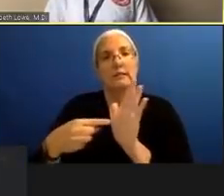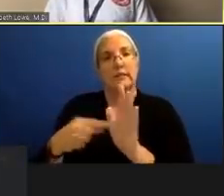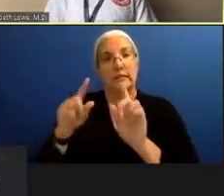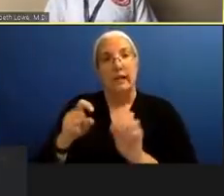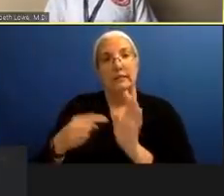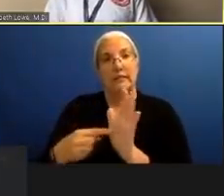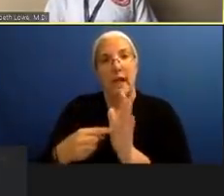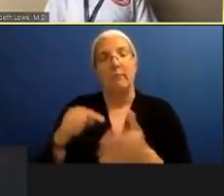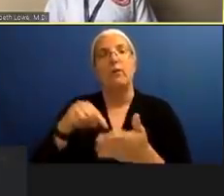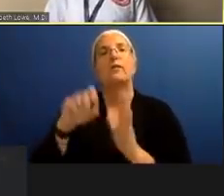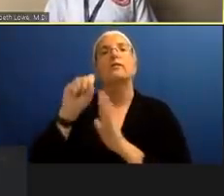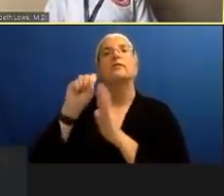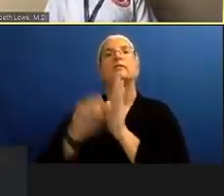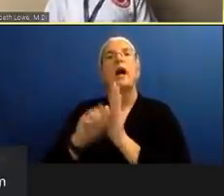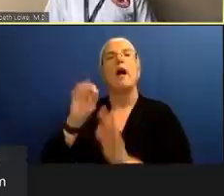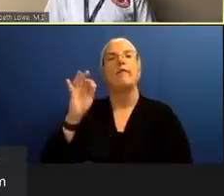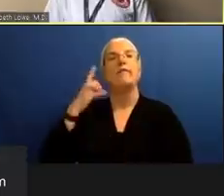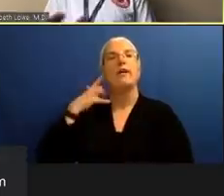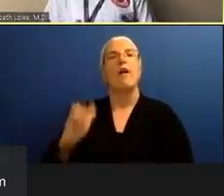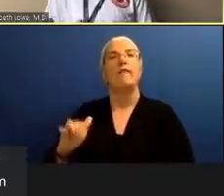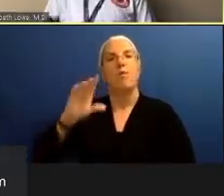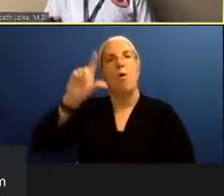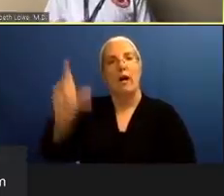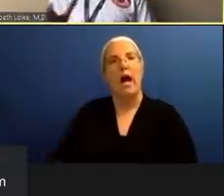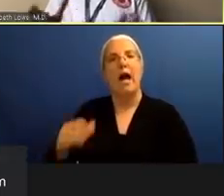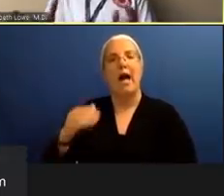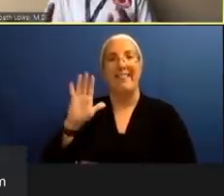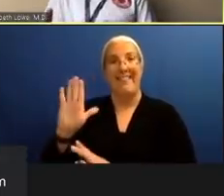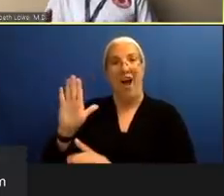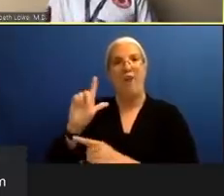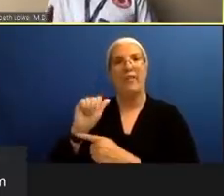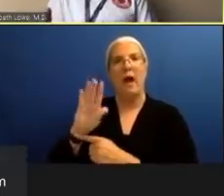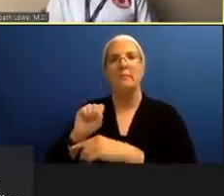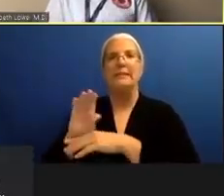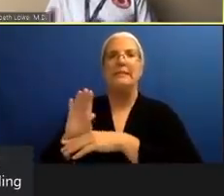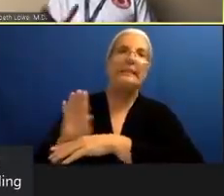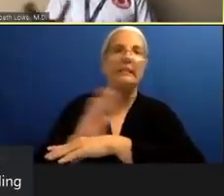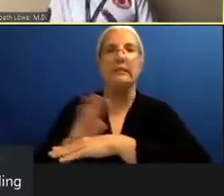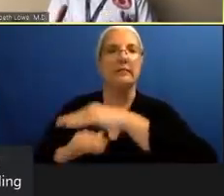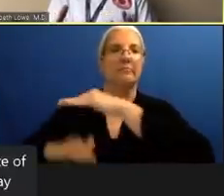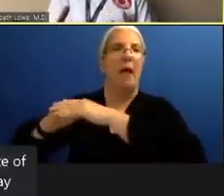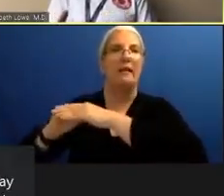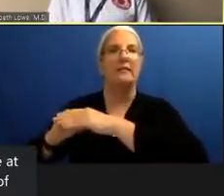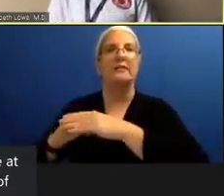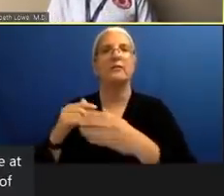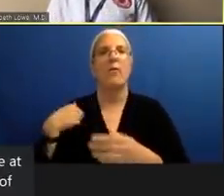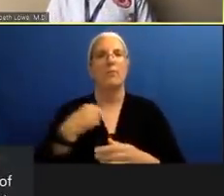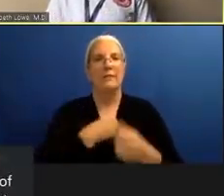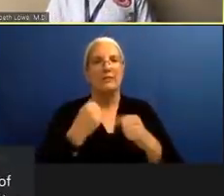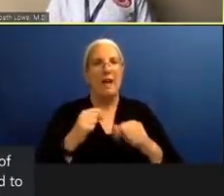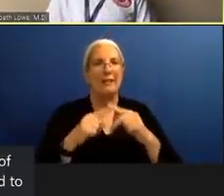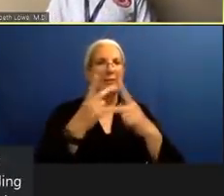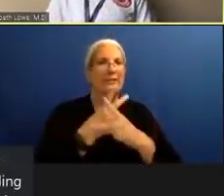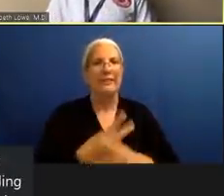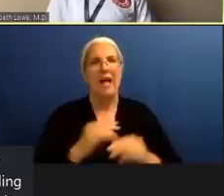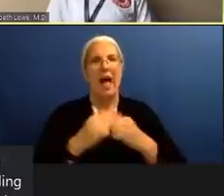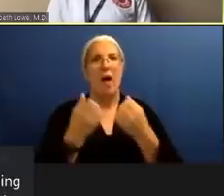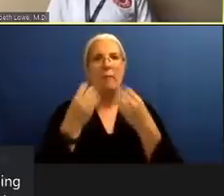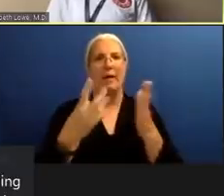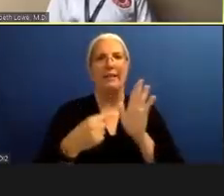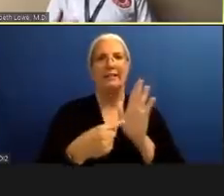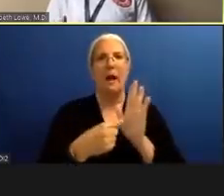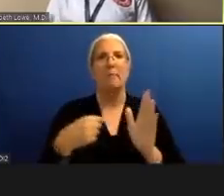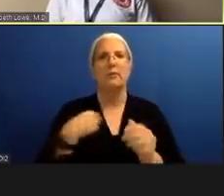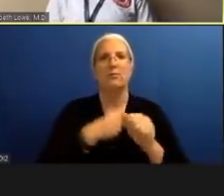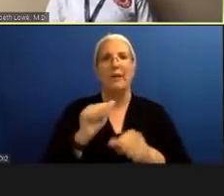maximum capacity. So every day it's a little bit of day trading for how many samples you can send to which lab. Once we make that